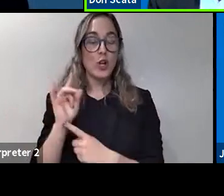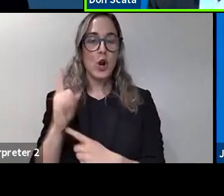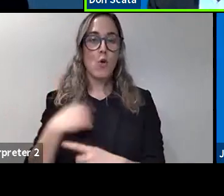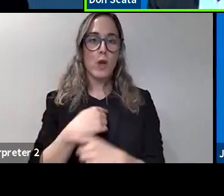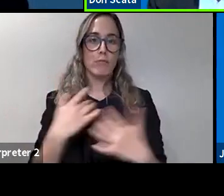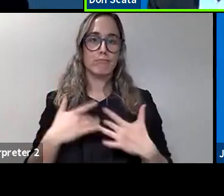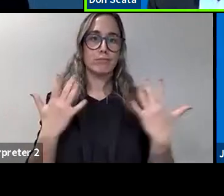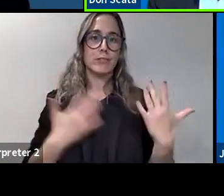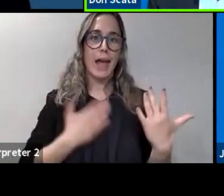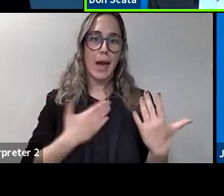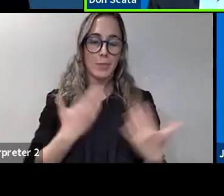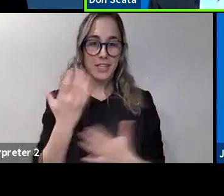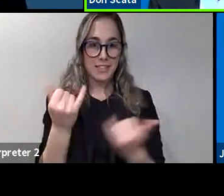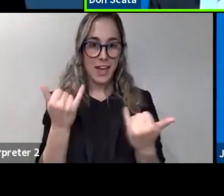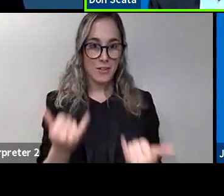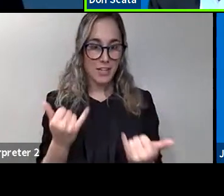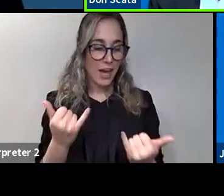happy that it's out at this point and we're receiving comments.